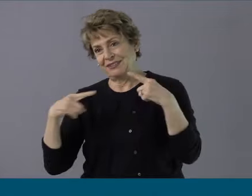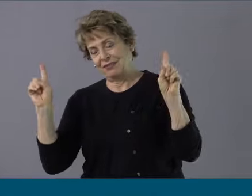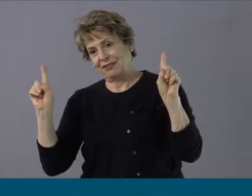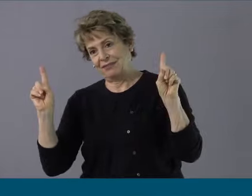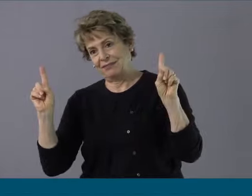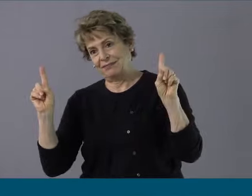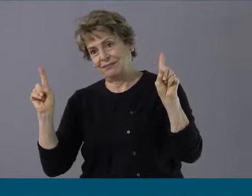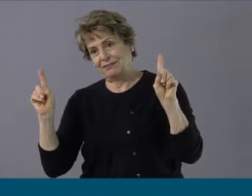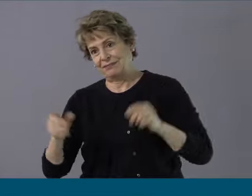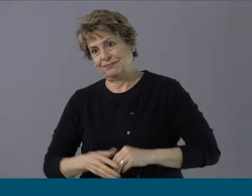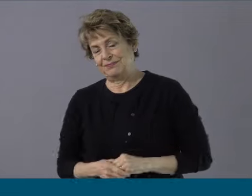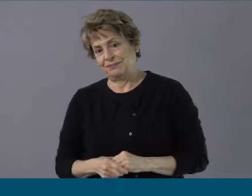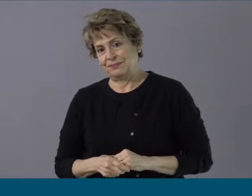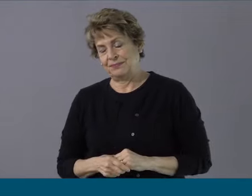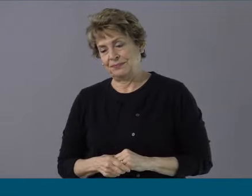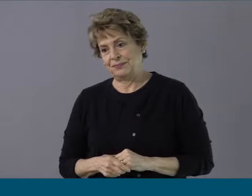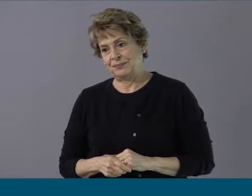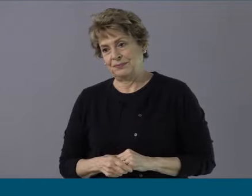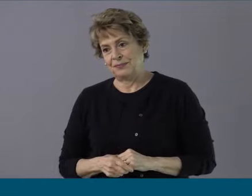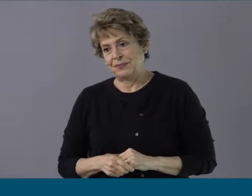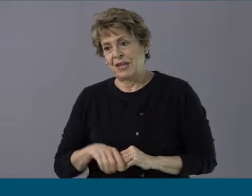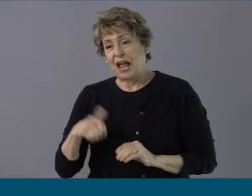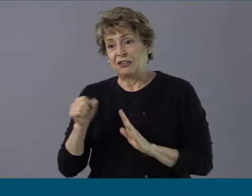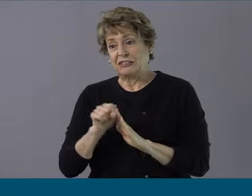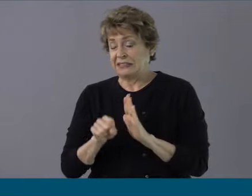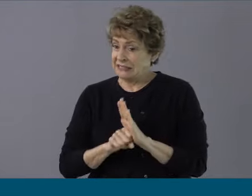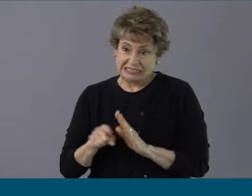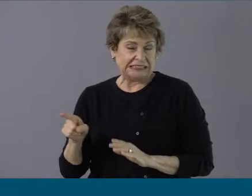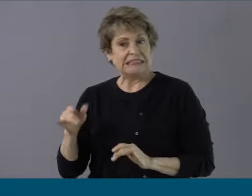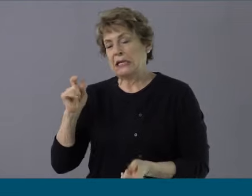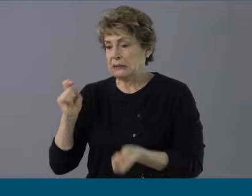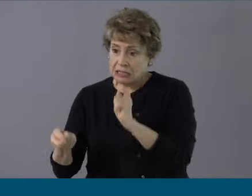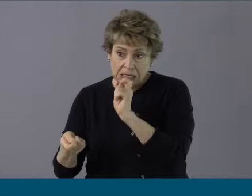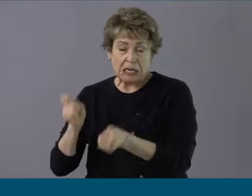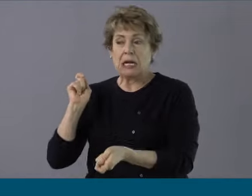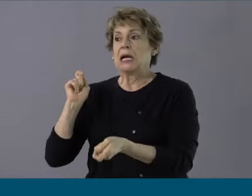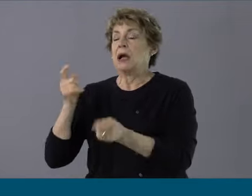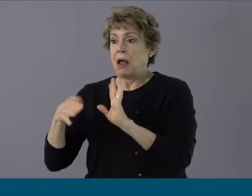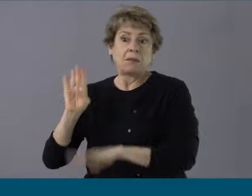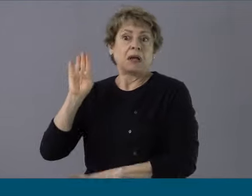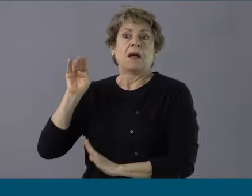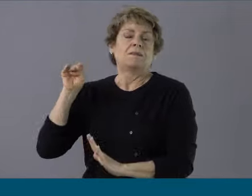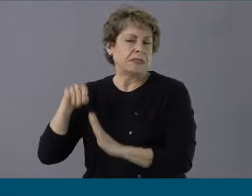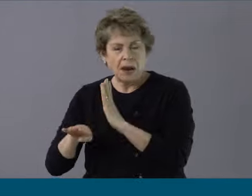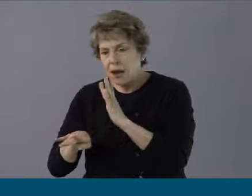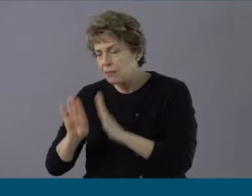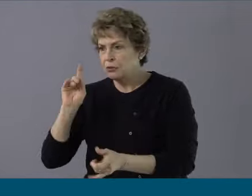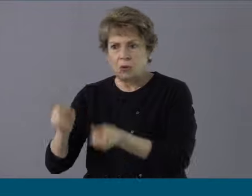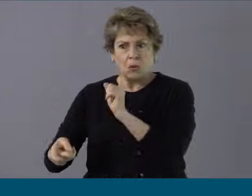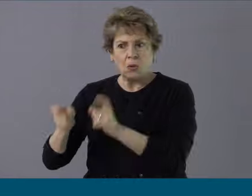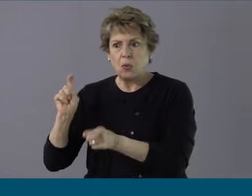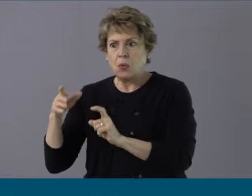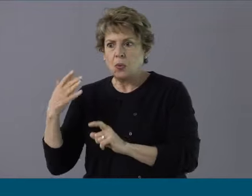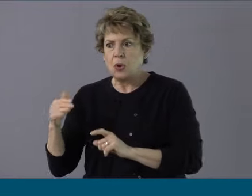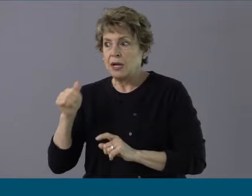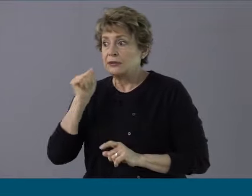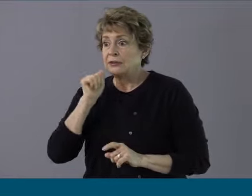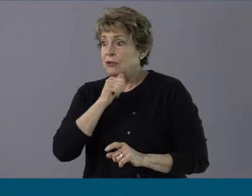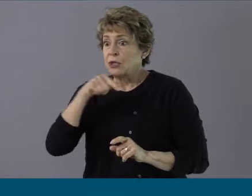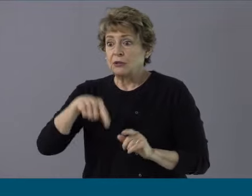are, how fluid this number can be, and how dramatically we moved from one side of the graph to the